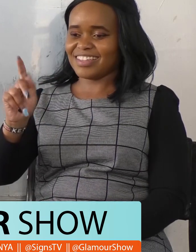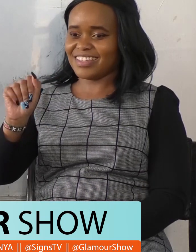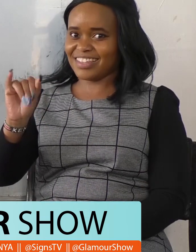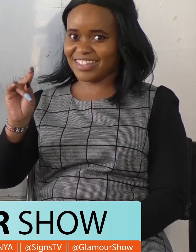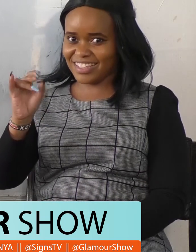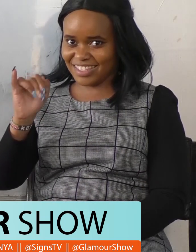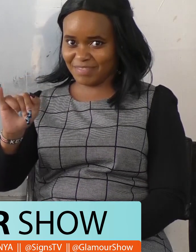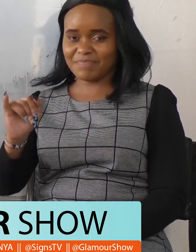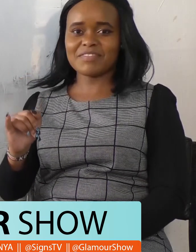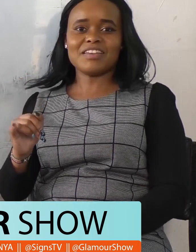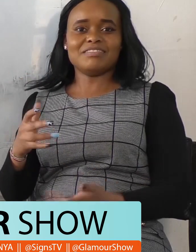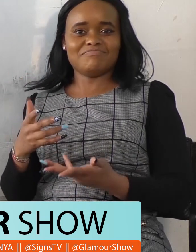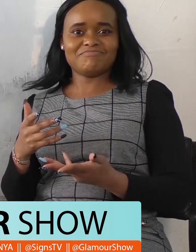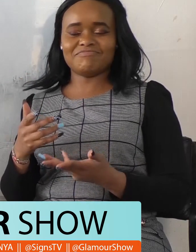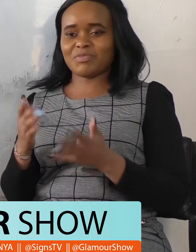Edna Kaindi,